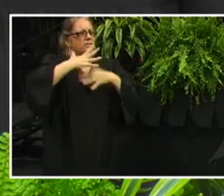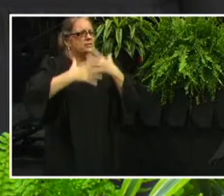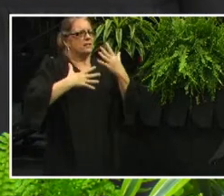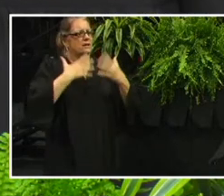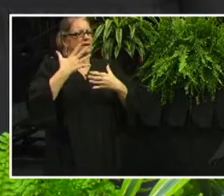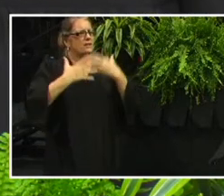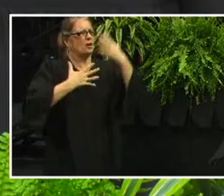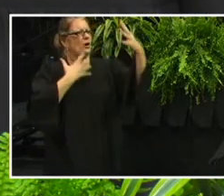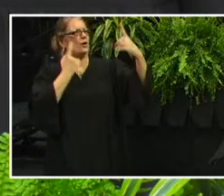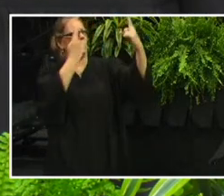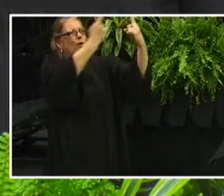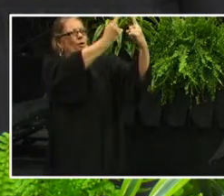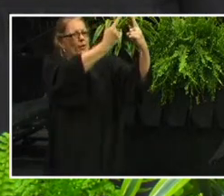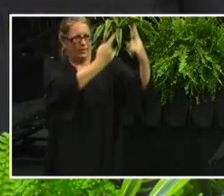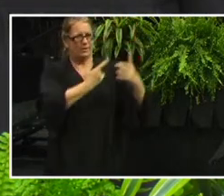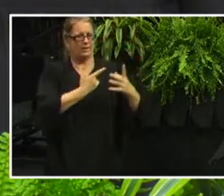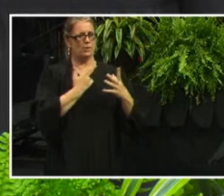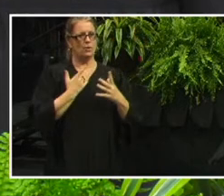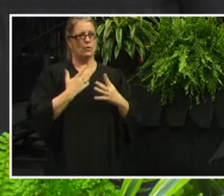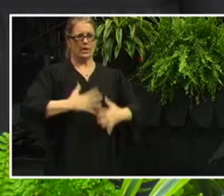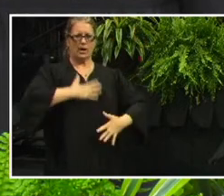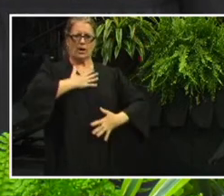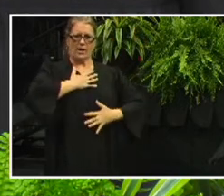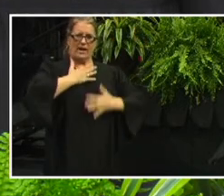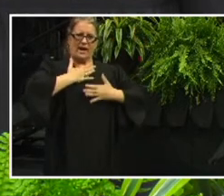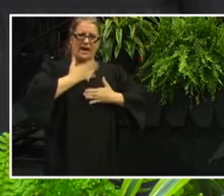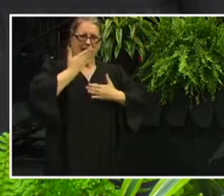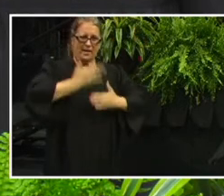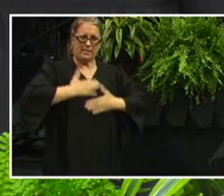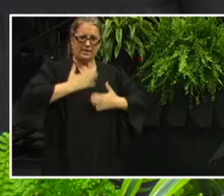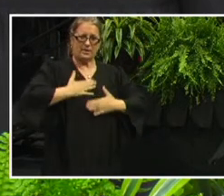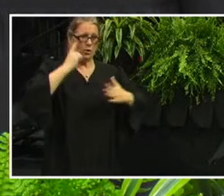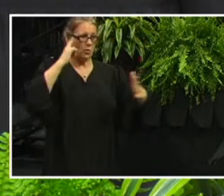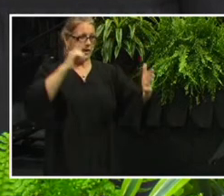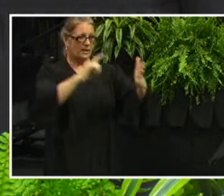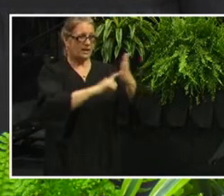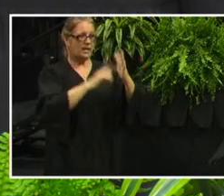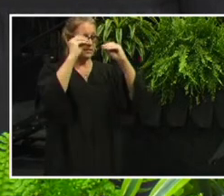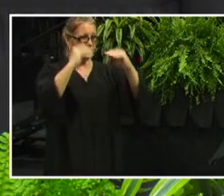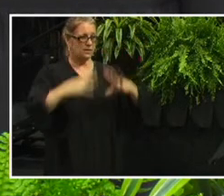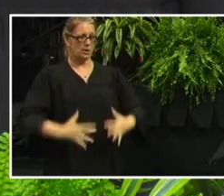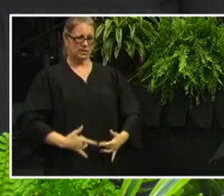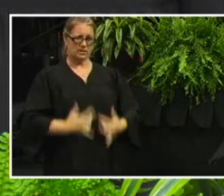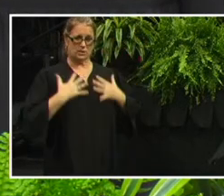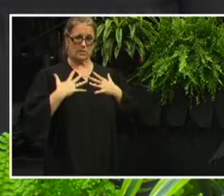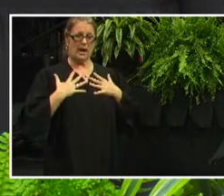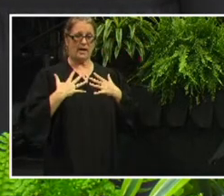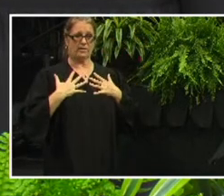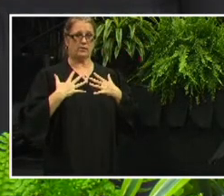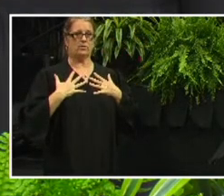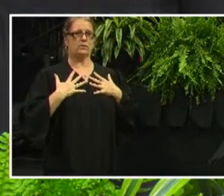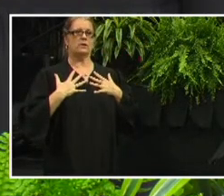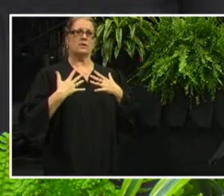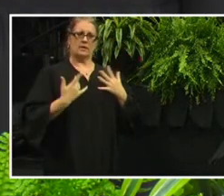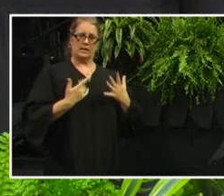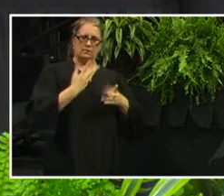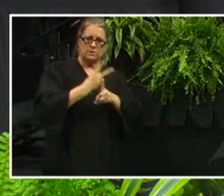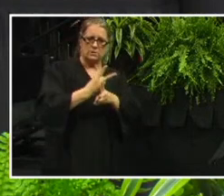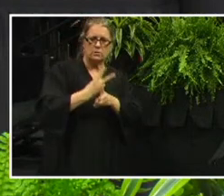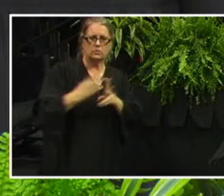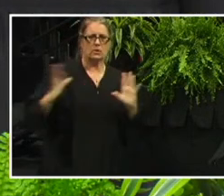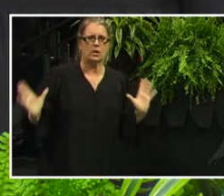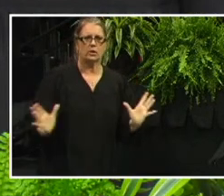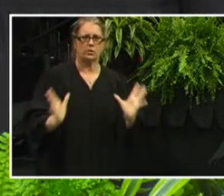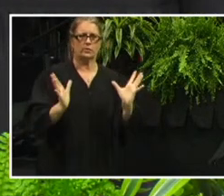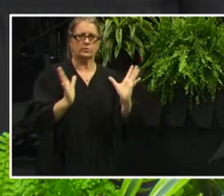we are pleased to recognize a teacher who not only has inspired, but has nurtured,